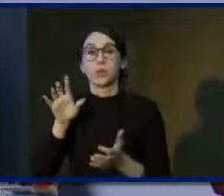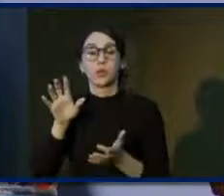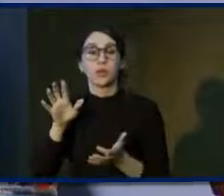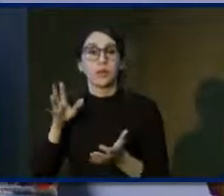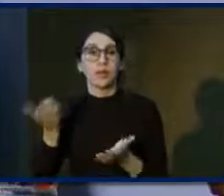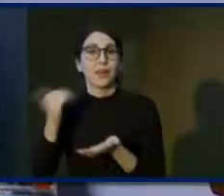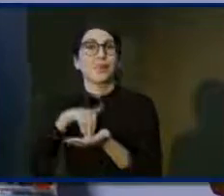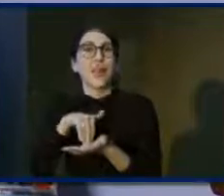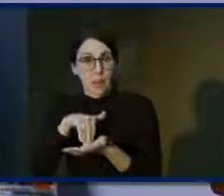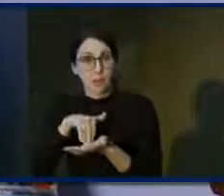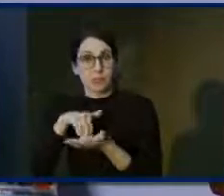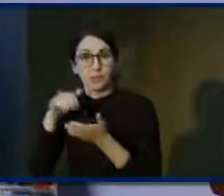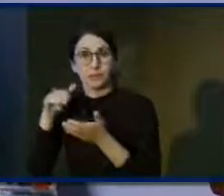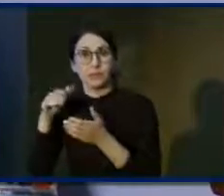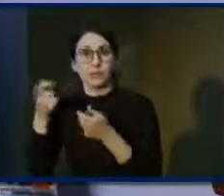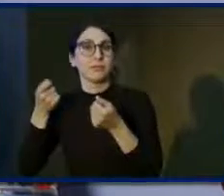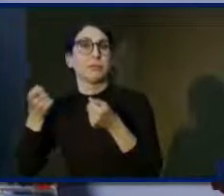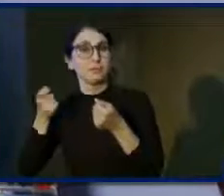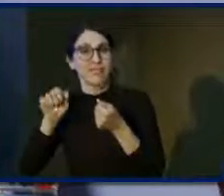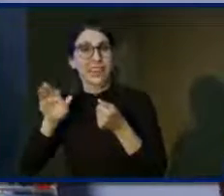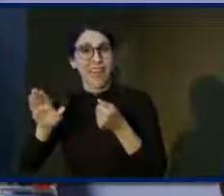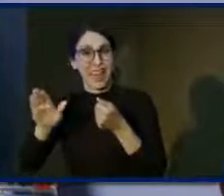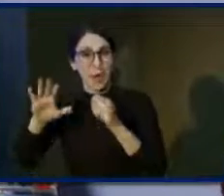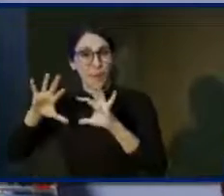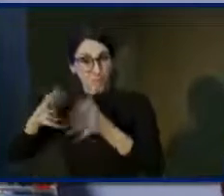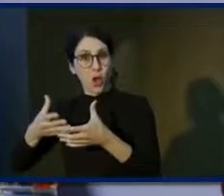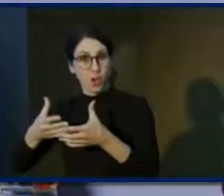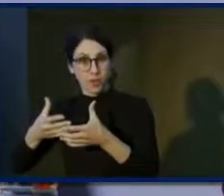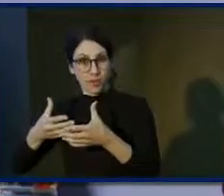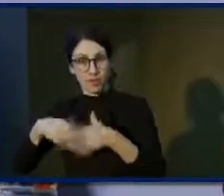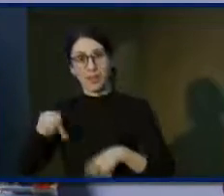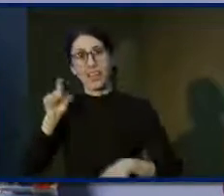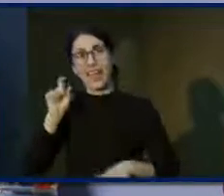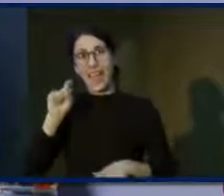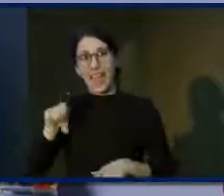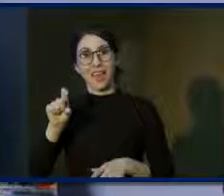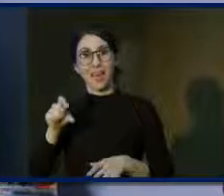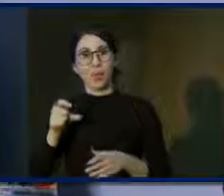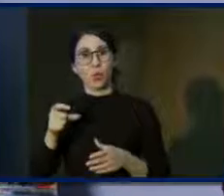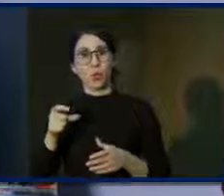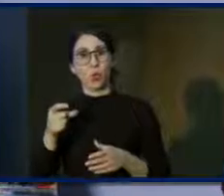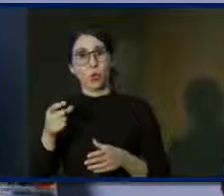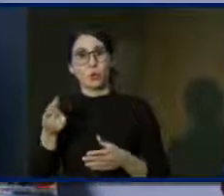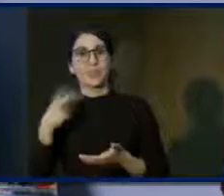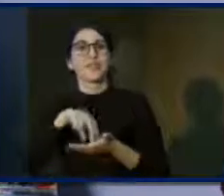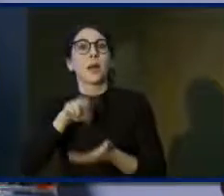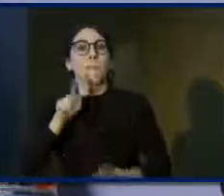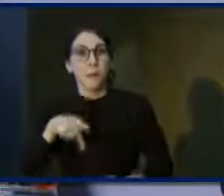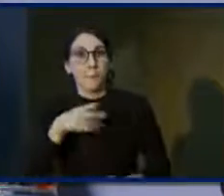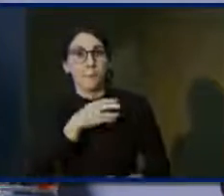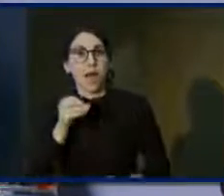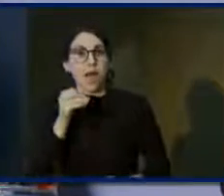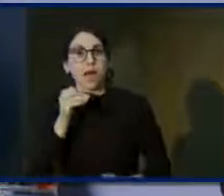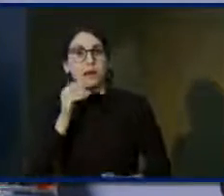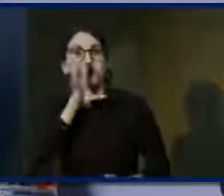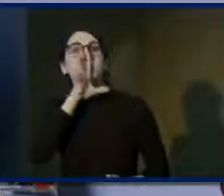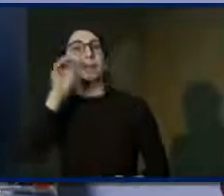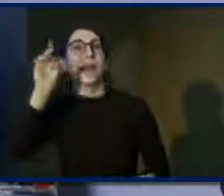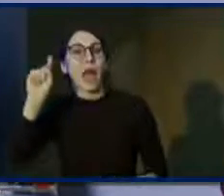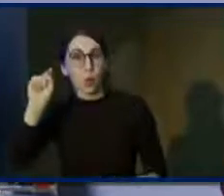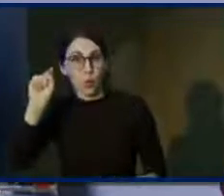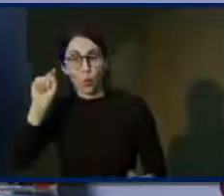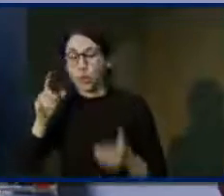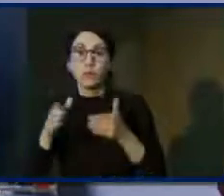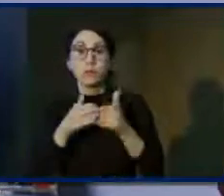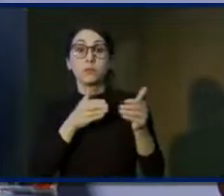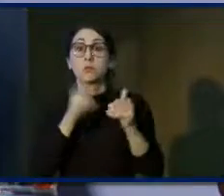their party. Right. They really need to step forward and speak up. And whether you're here